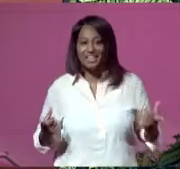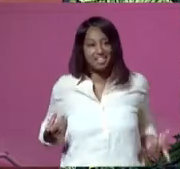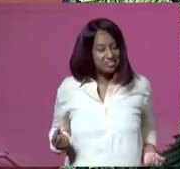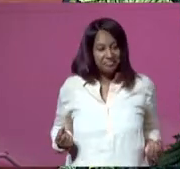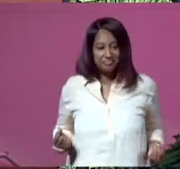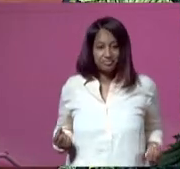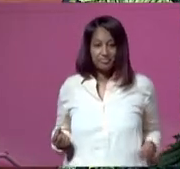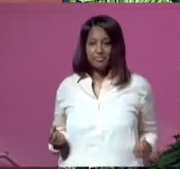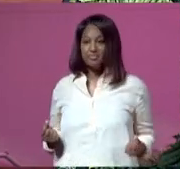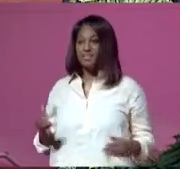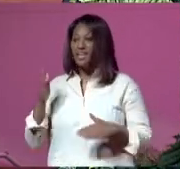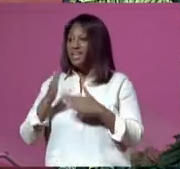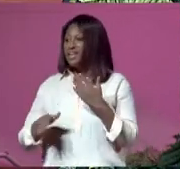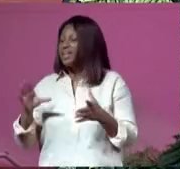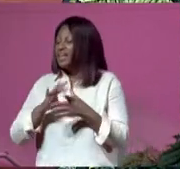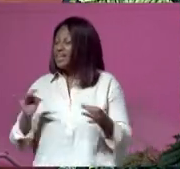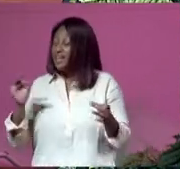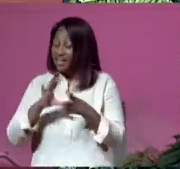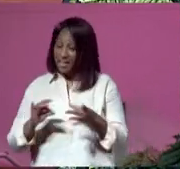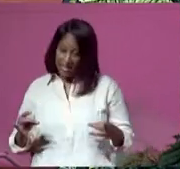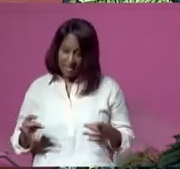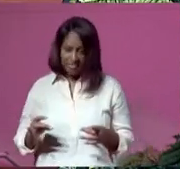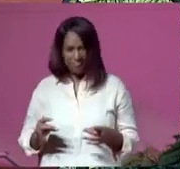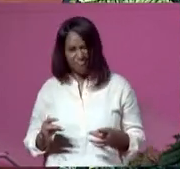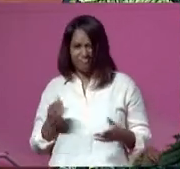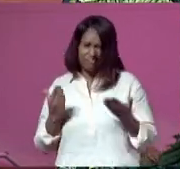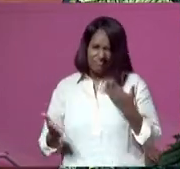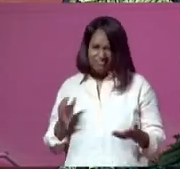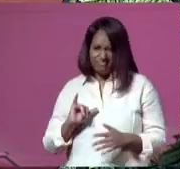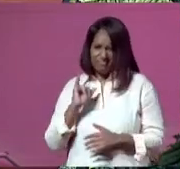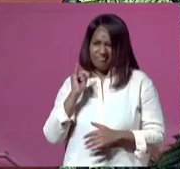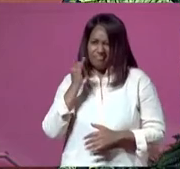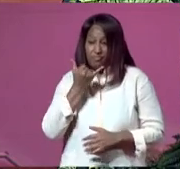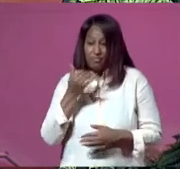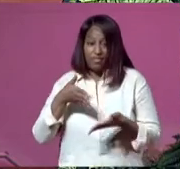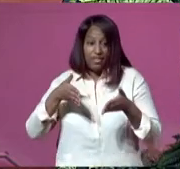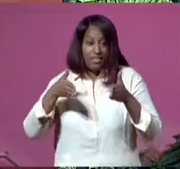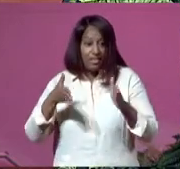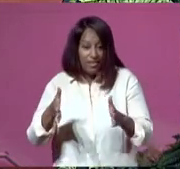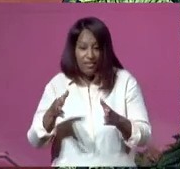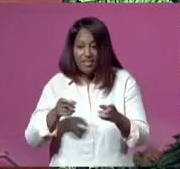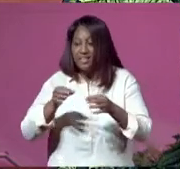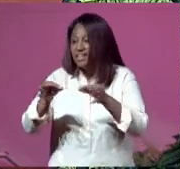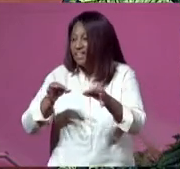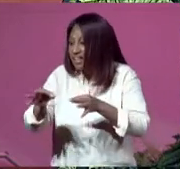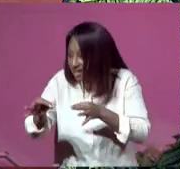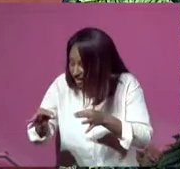The end of the story, this is probably the wrong way to do this homiletically, and I'm in here with the great homiletic